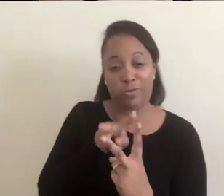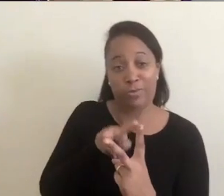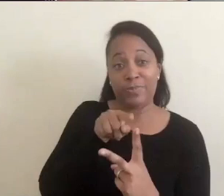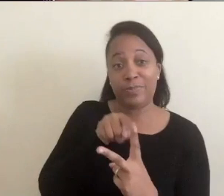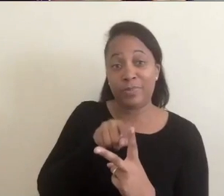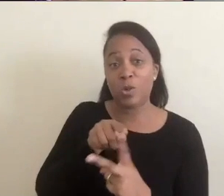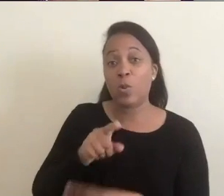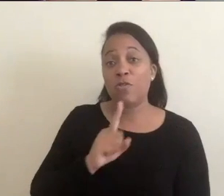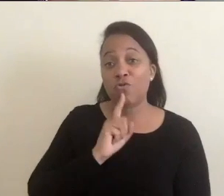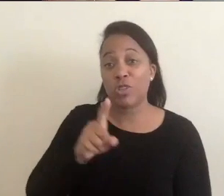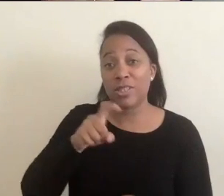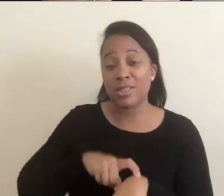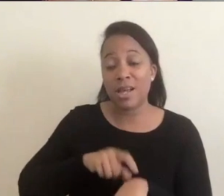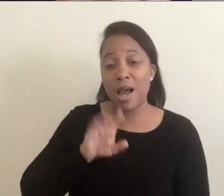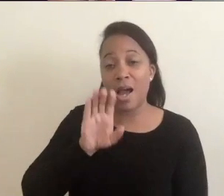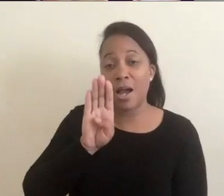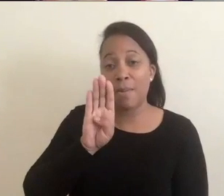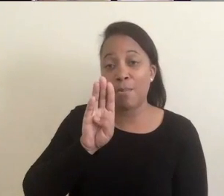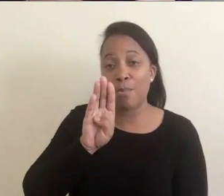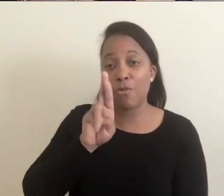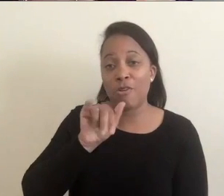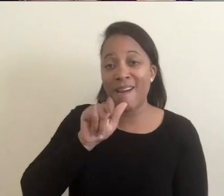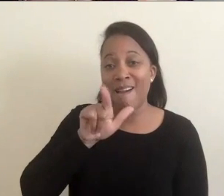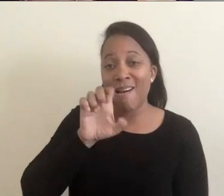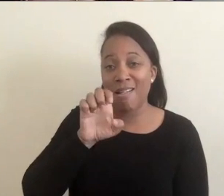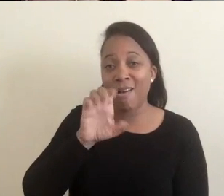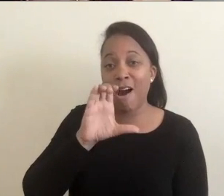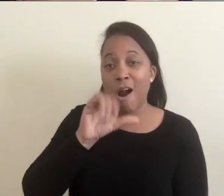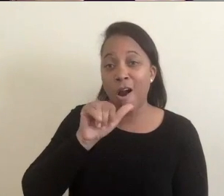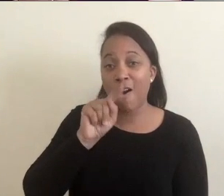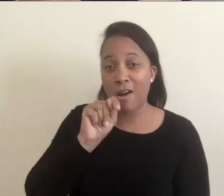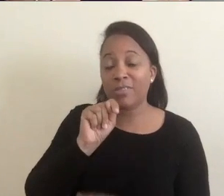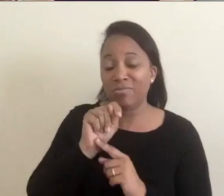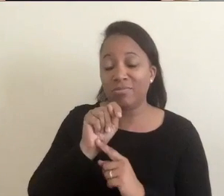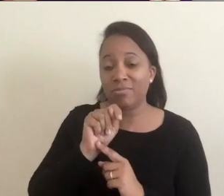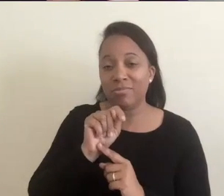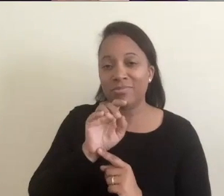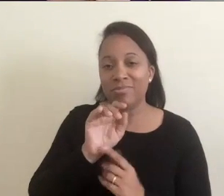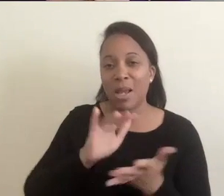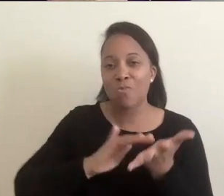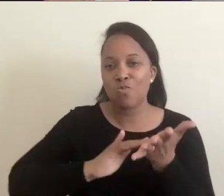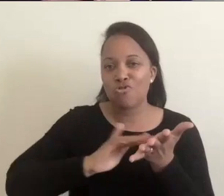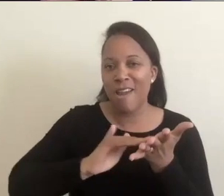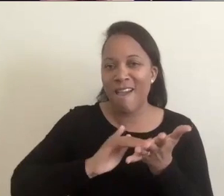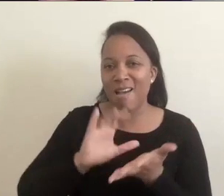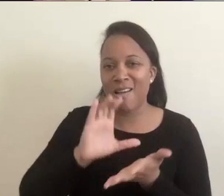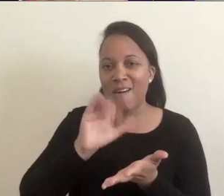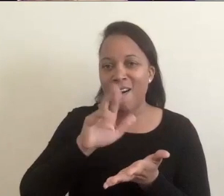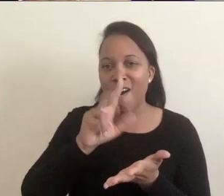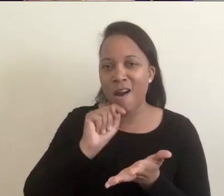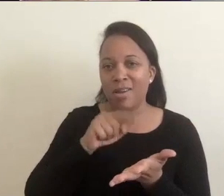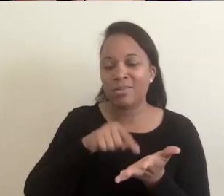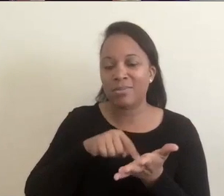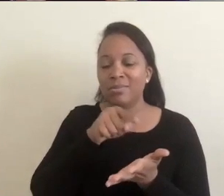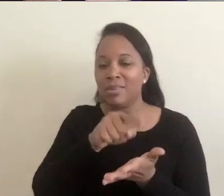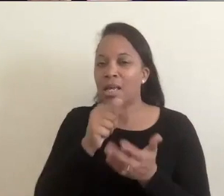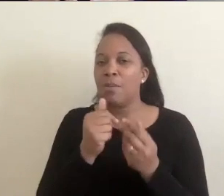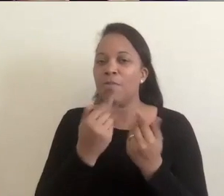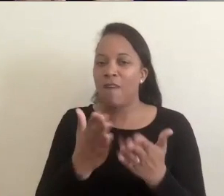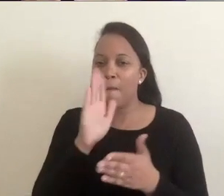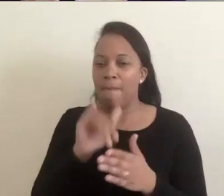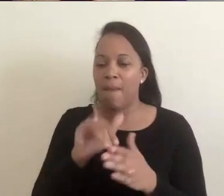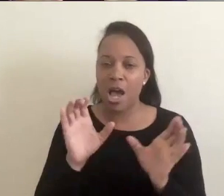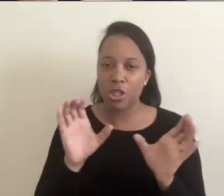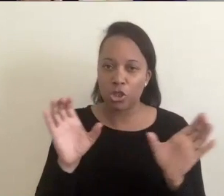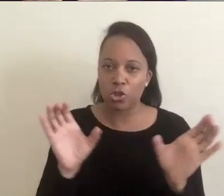are real-time Braille cart, which is what we call Braille cart, and it's provided by a